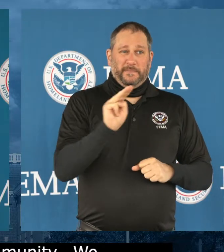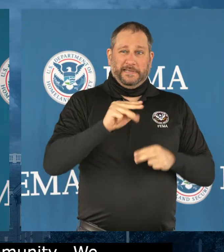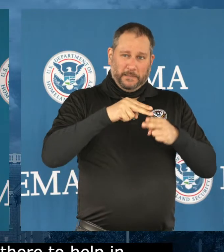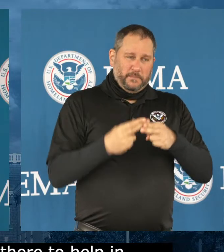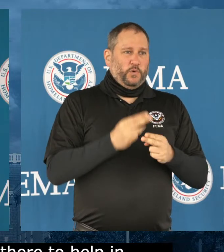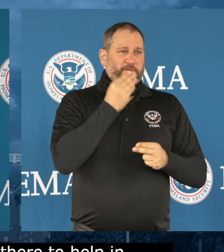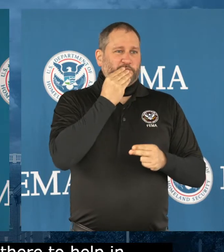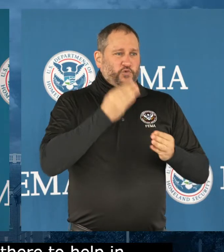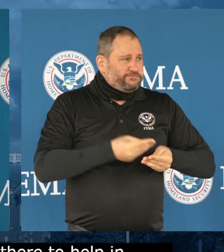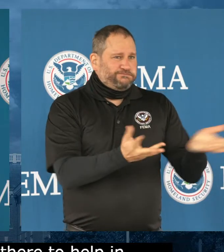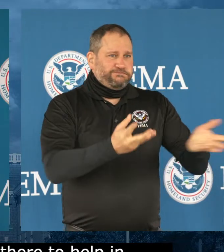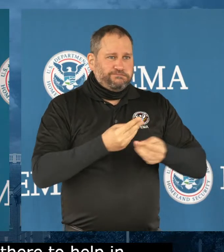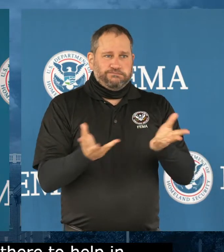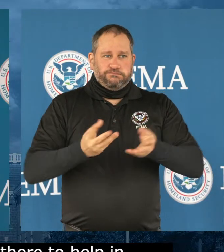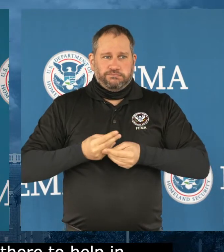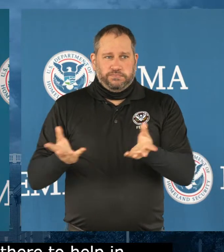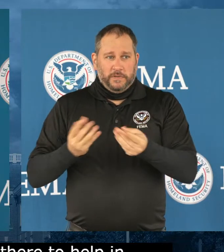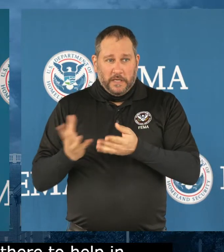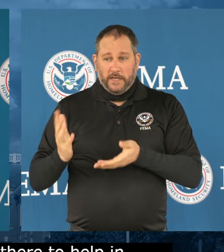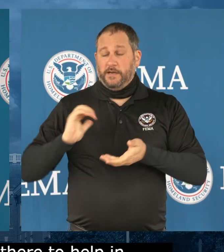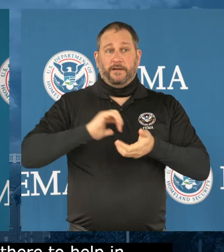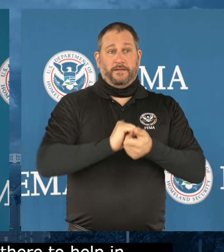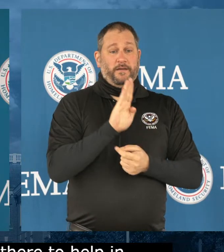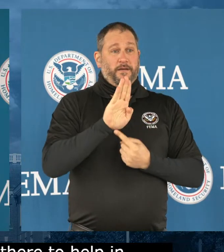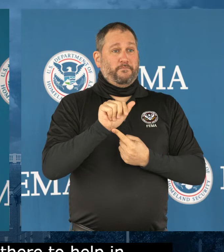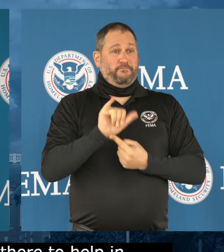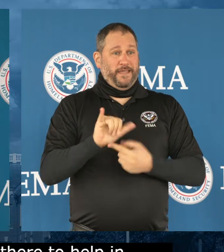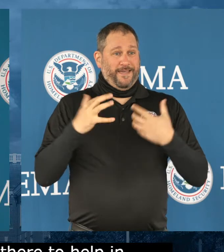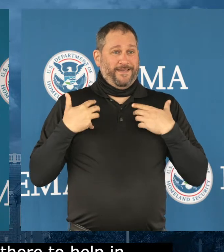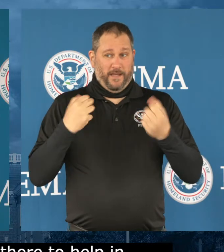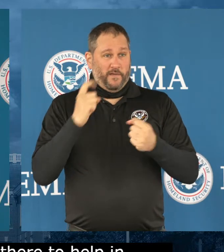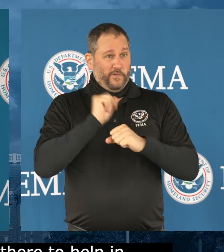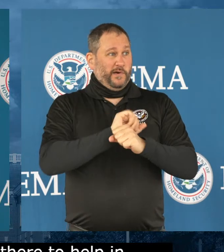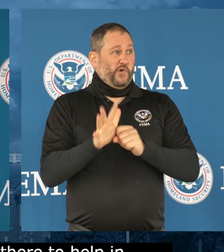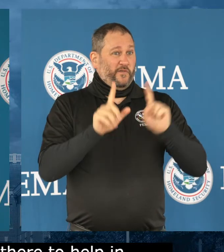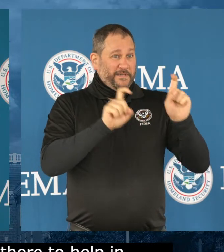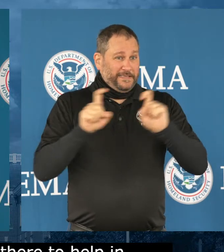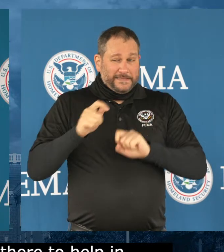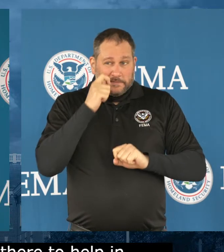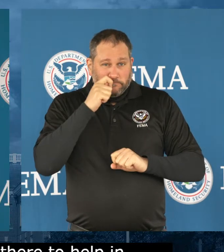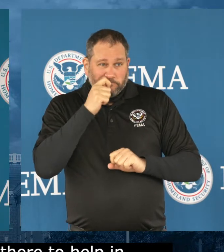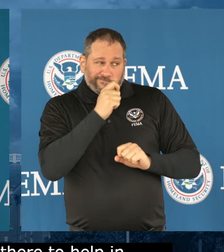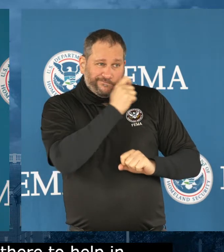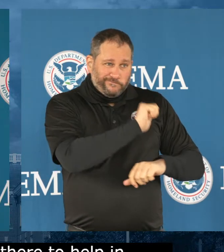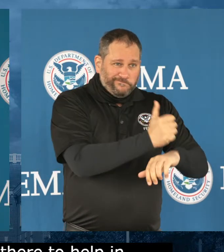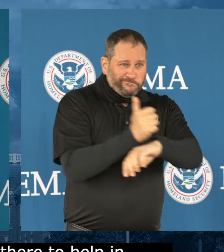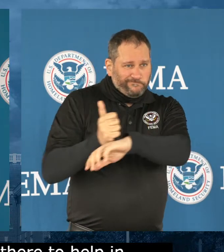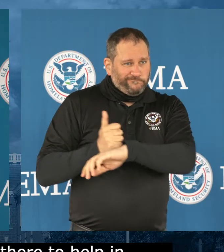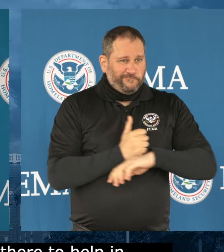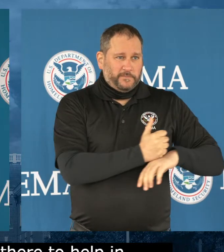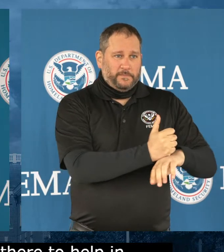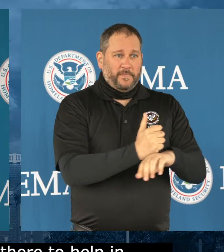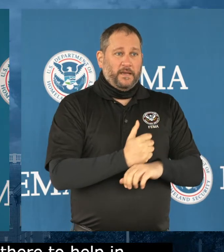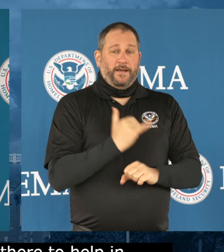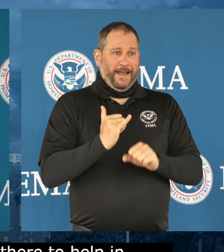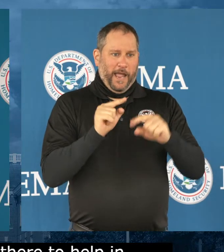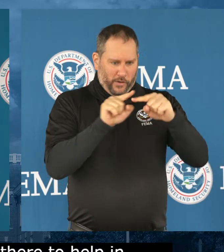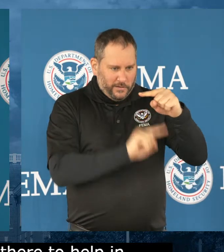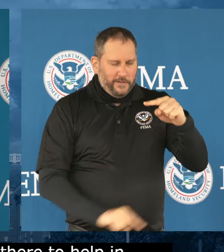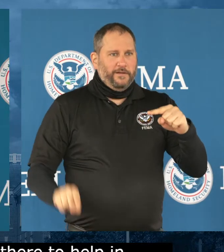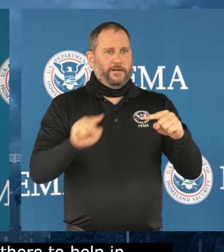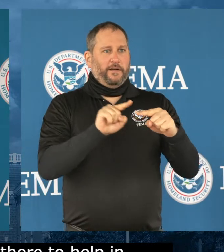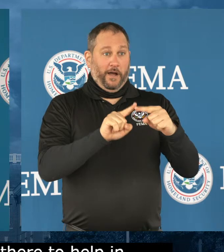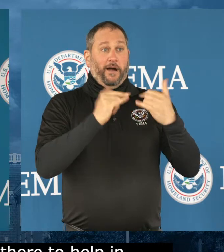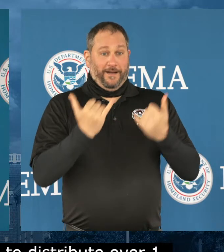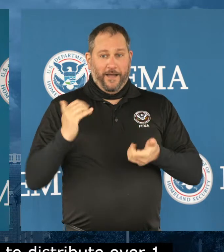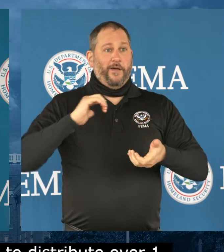with Bay Health to do COVID-19 testing sites. And now we find ourselves coming full circle working with both DEMA